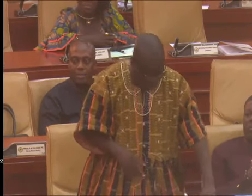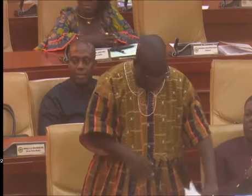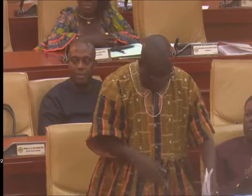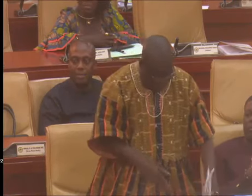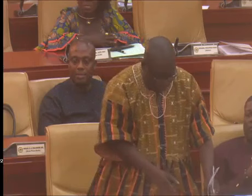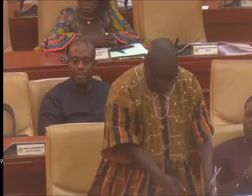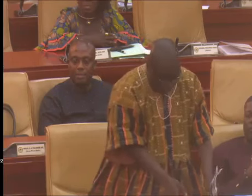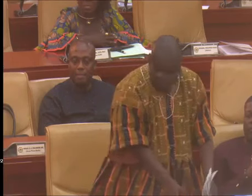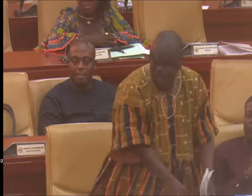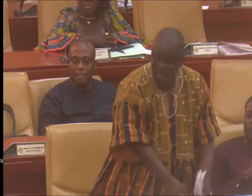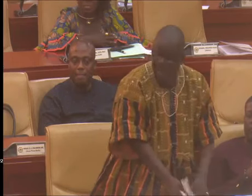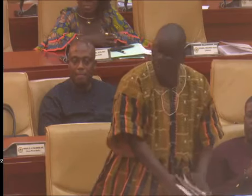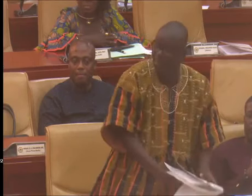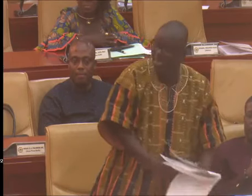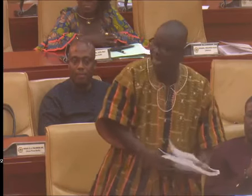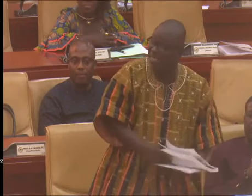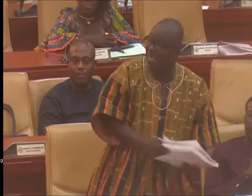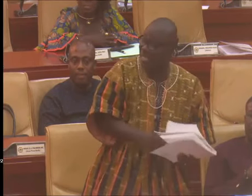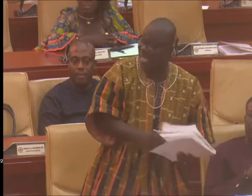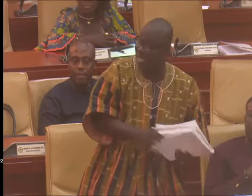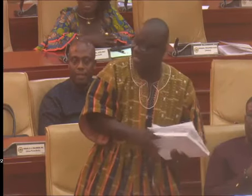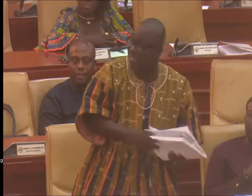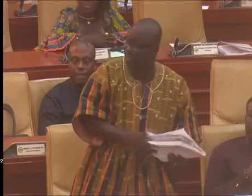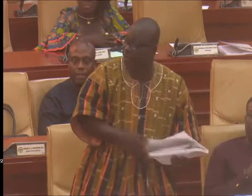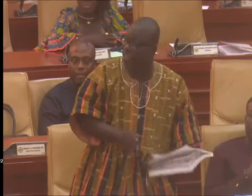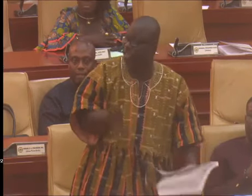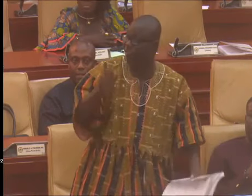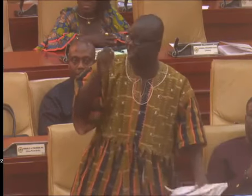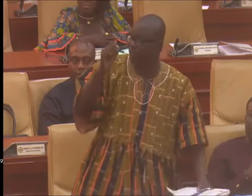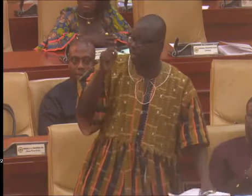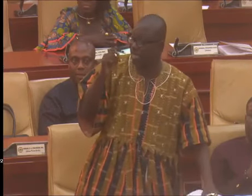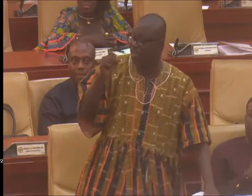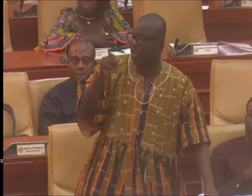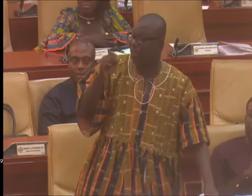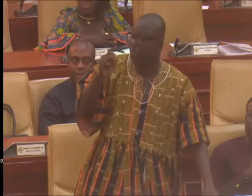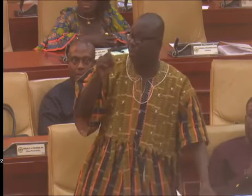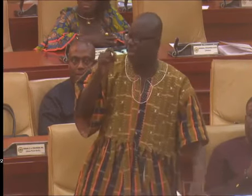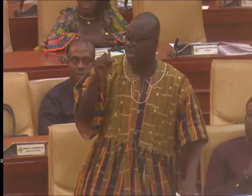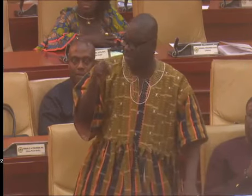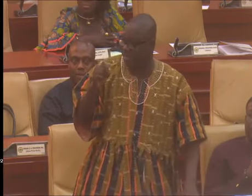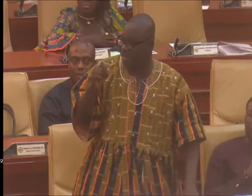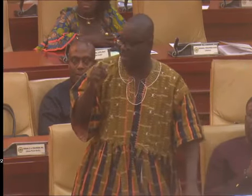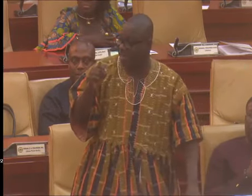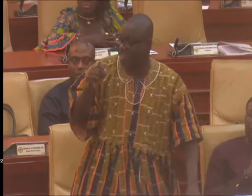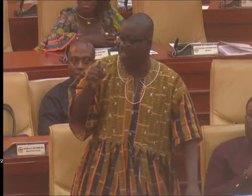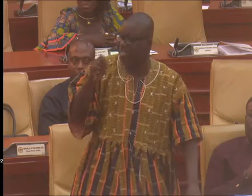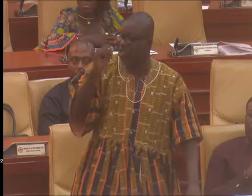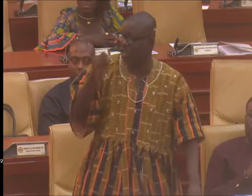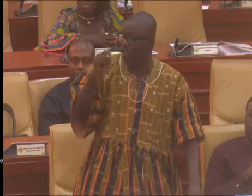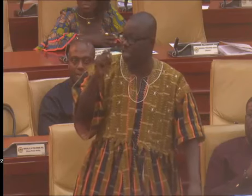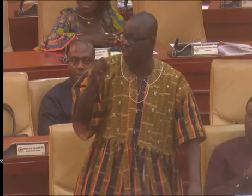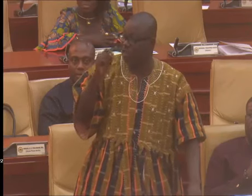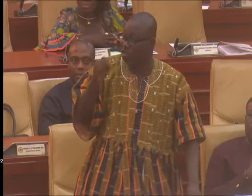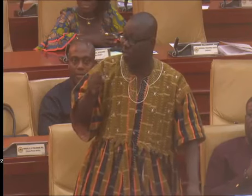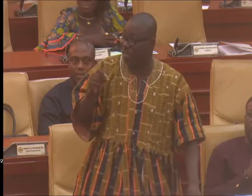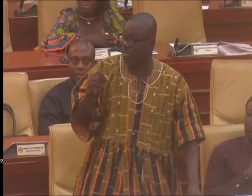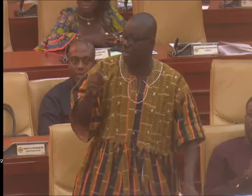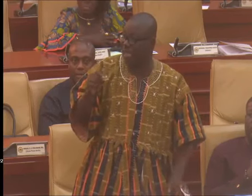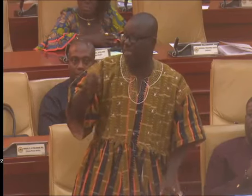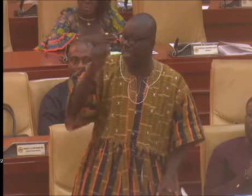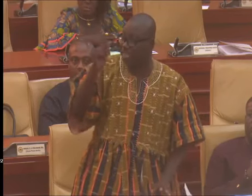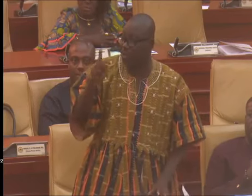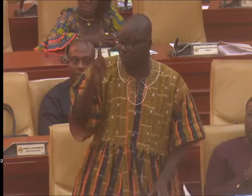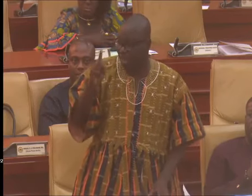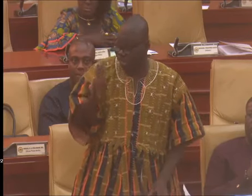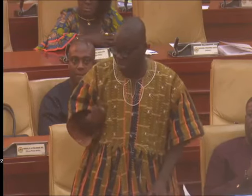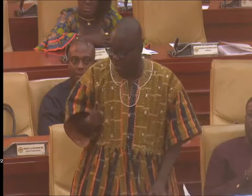Paragraph 150 of this budget says that 45% of our public debt is in short-term instruments that are due